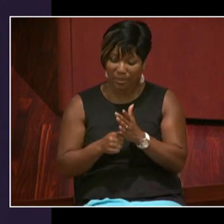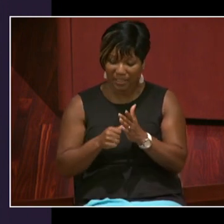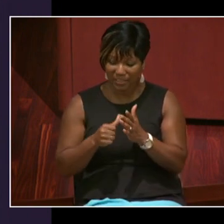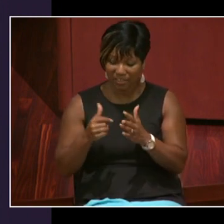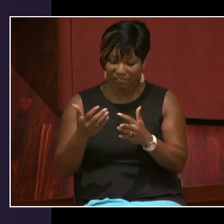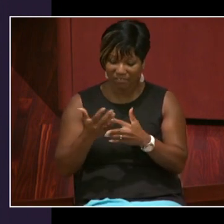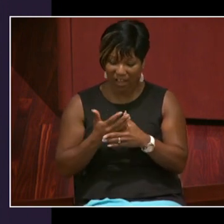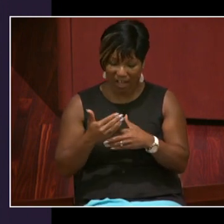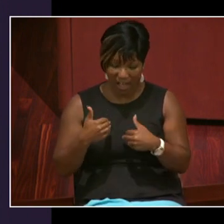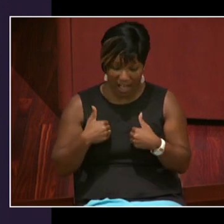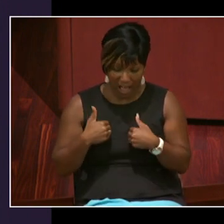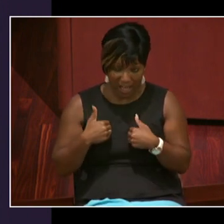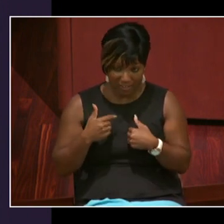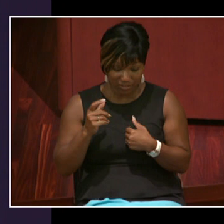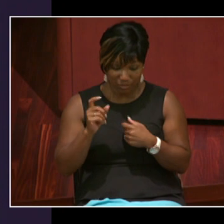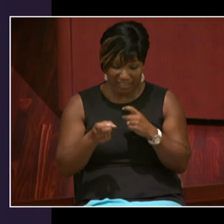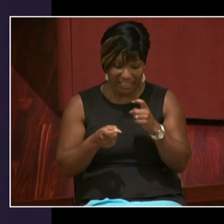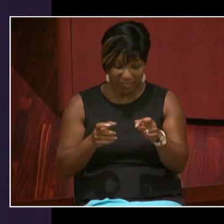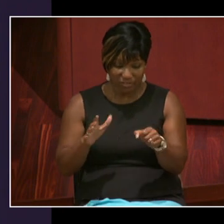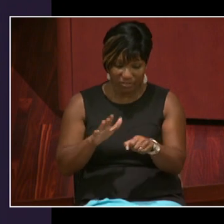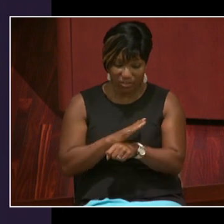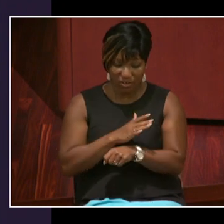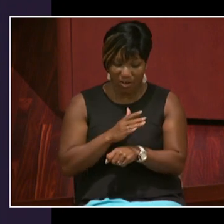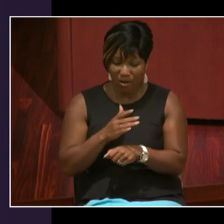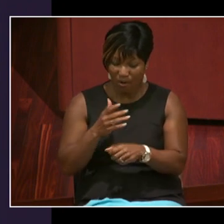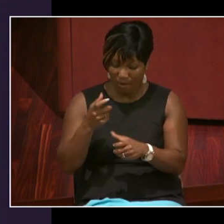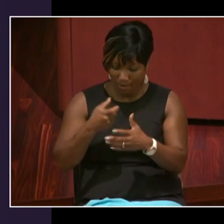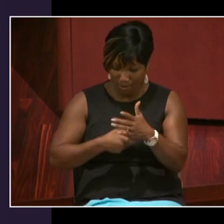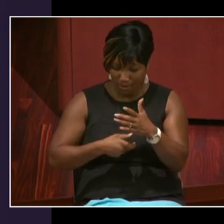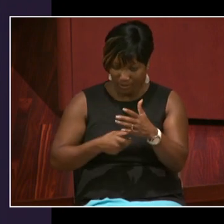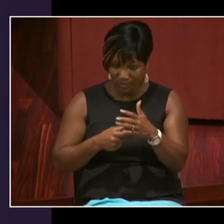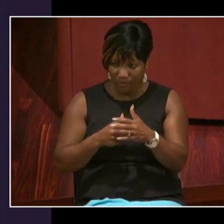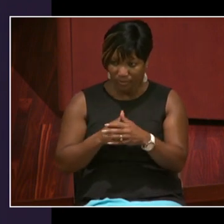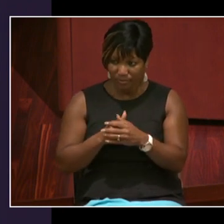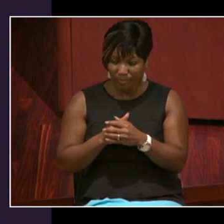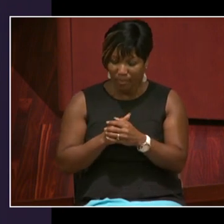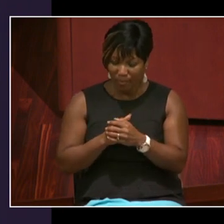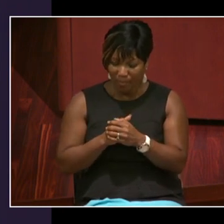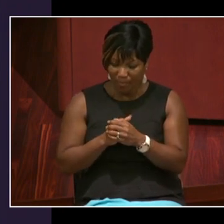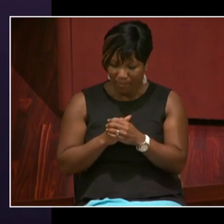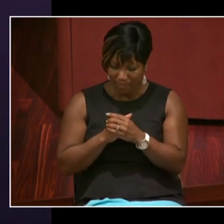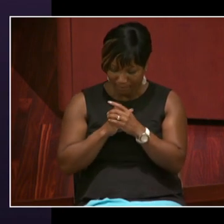contains so that we can get to what the total fee would be if you'd like to order a copy.